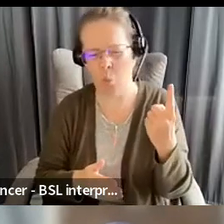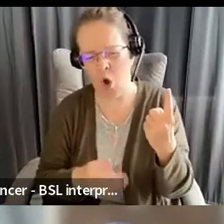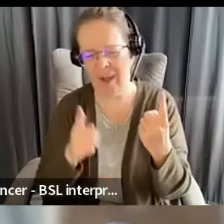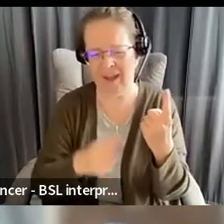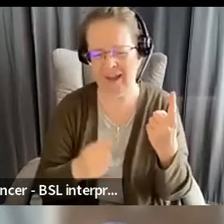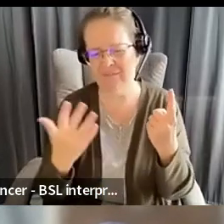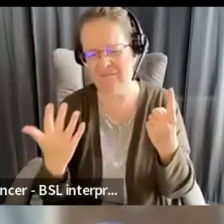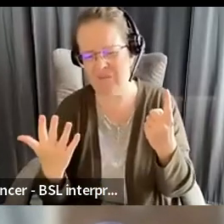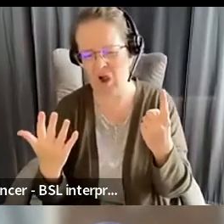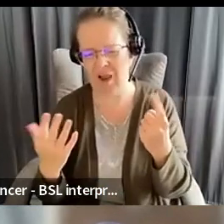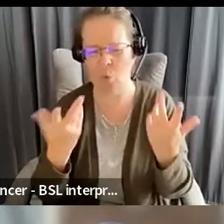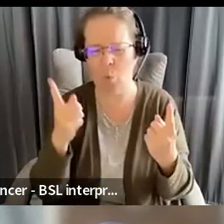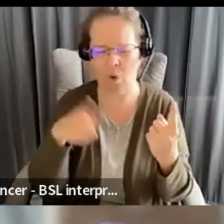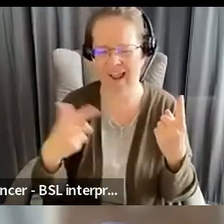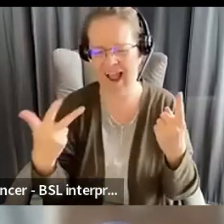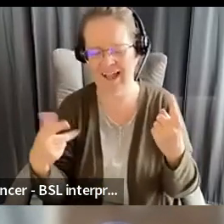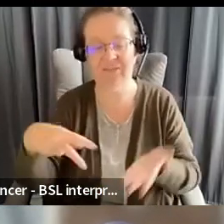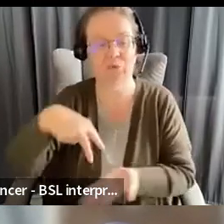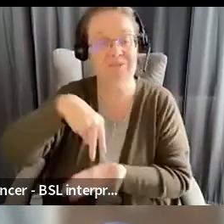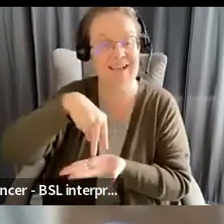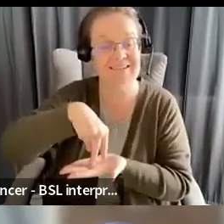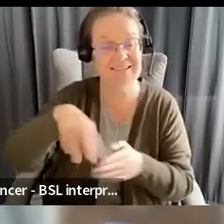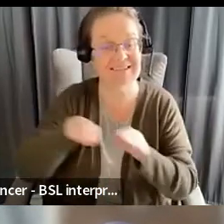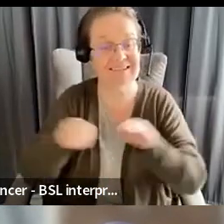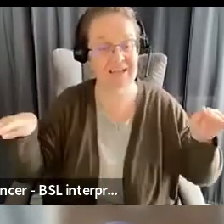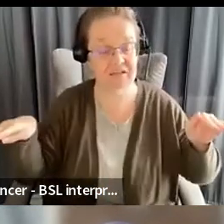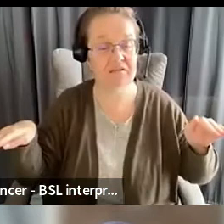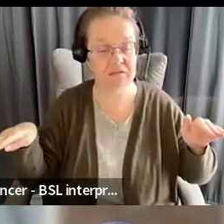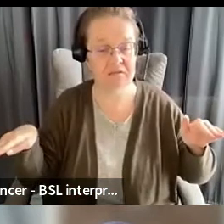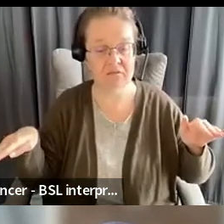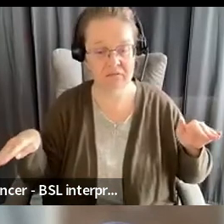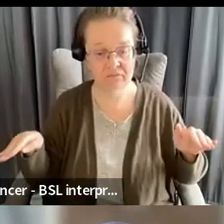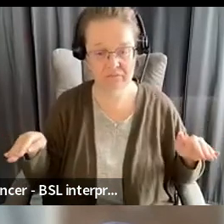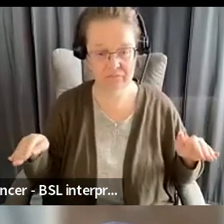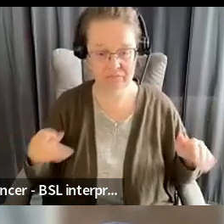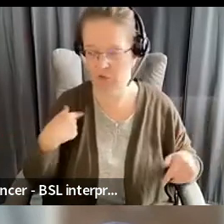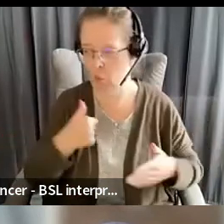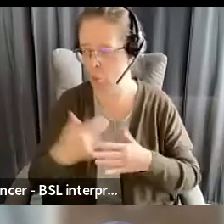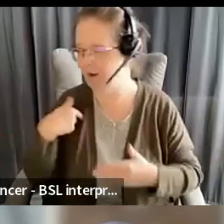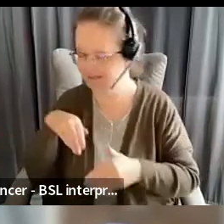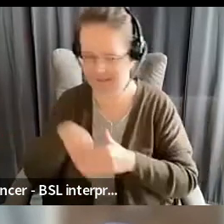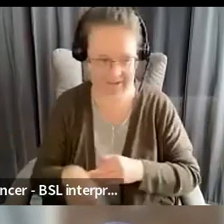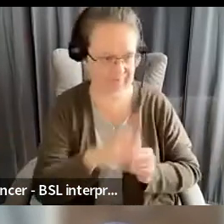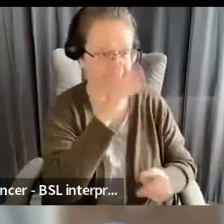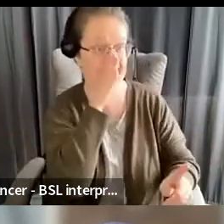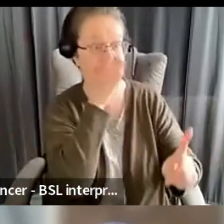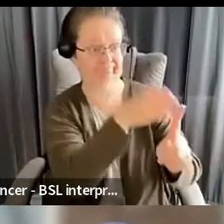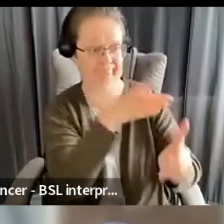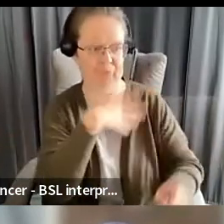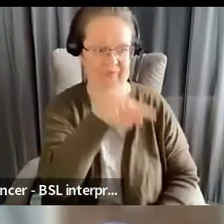in 8 desks are standing desks, adjustable ones. So I pick those when I go